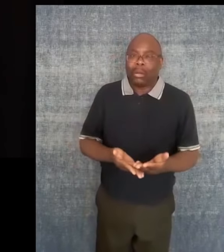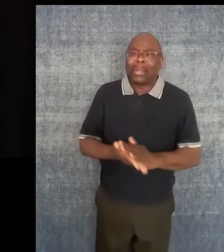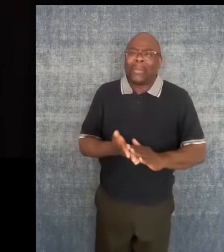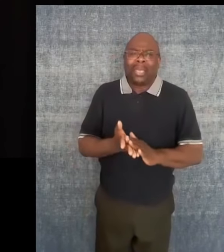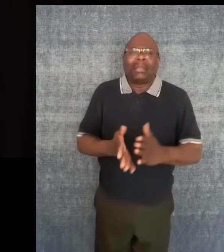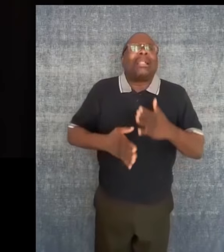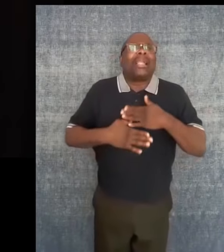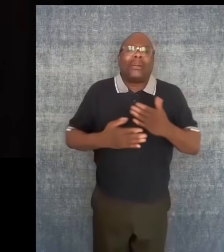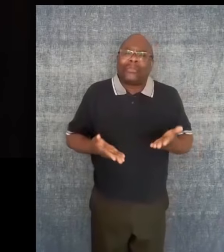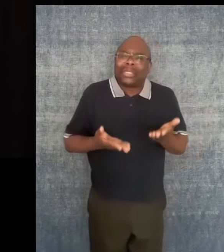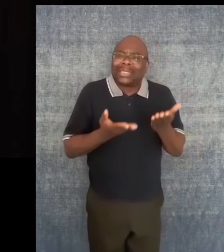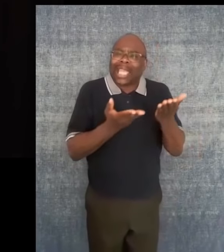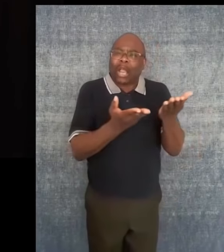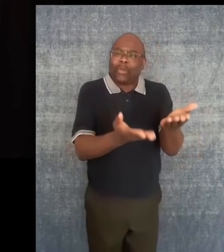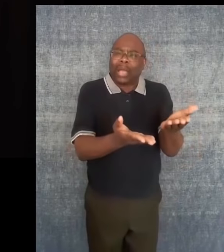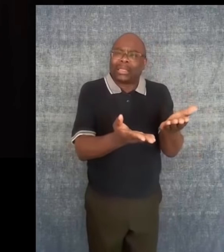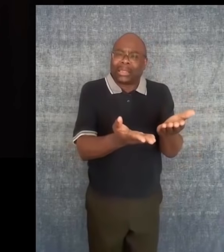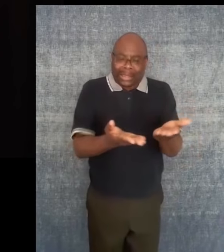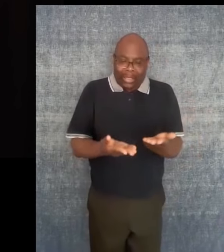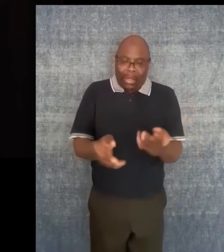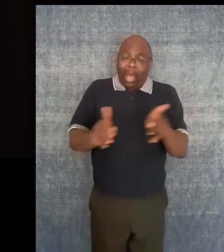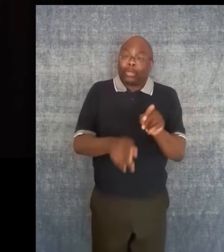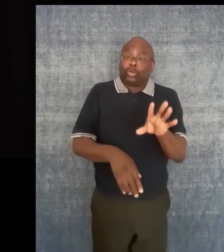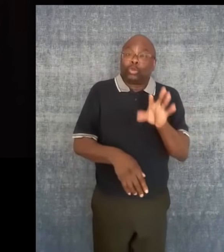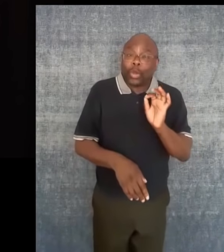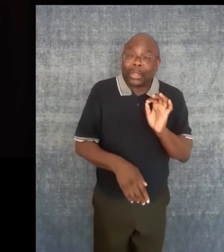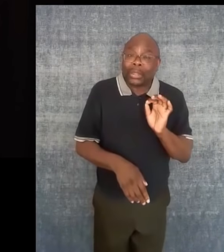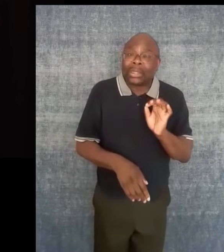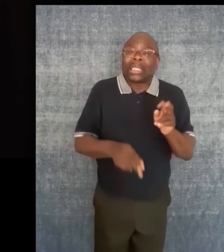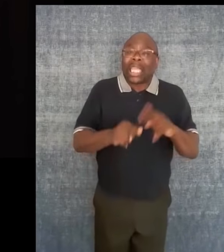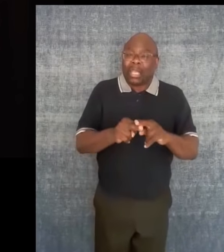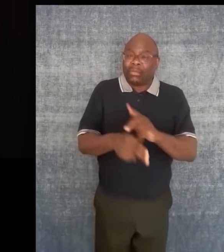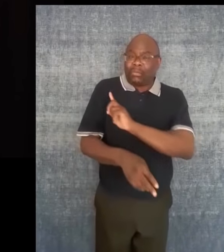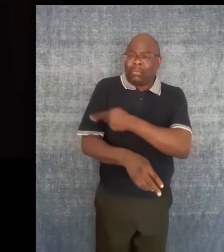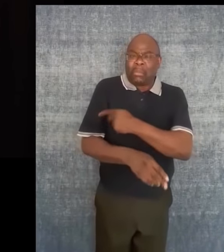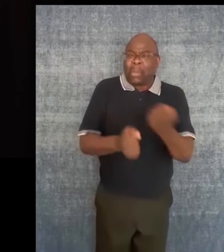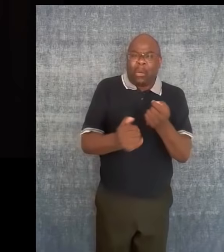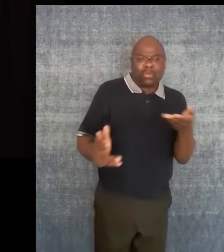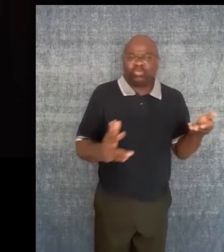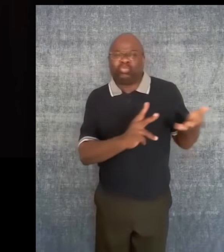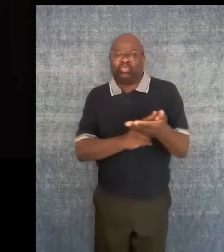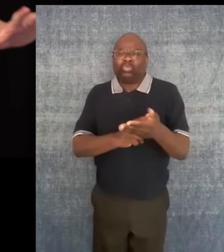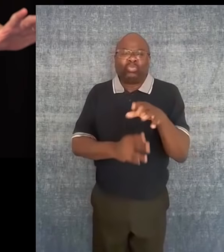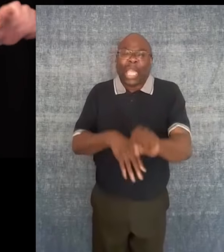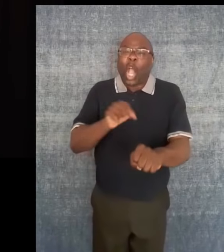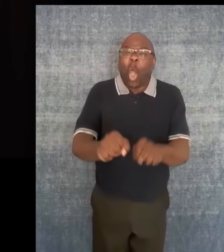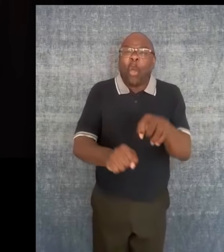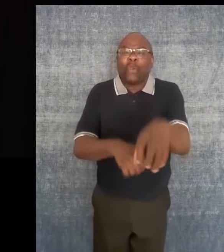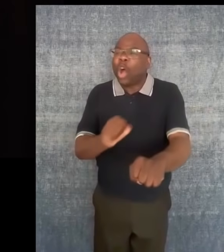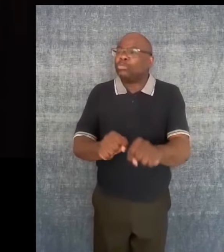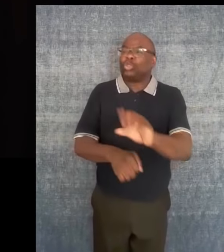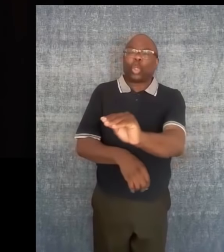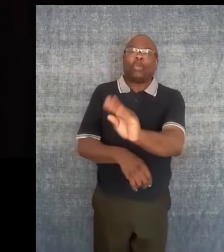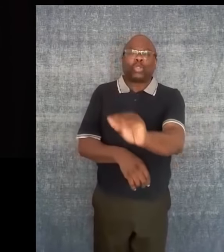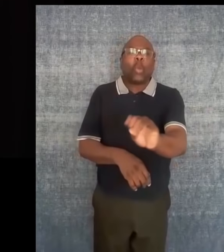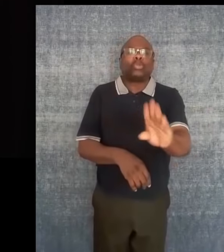love offers us a choice. Superpower gives you no choice. I just take over, I stop you,